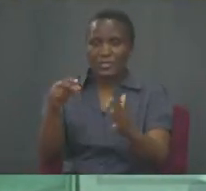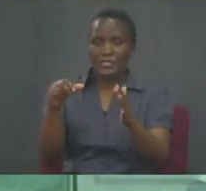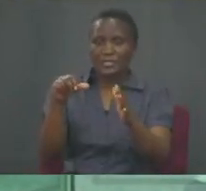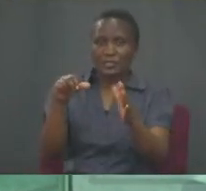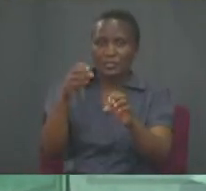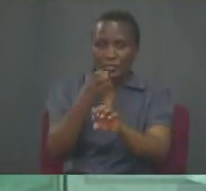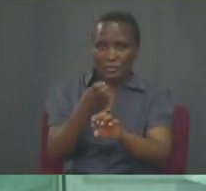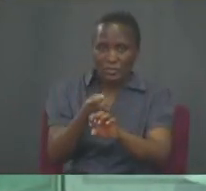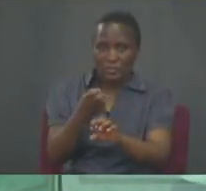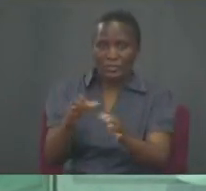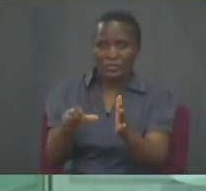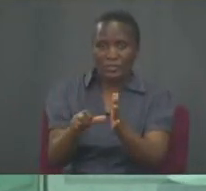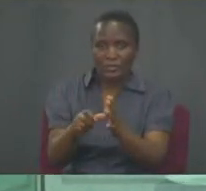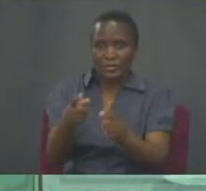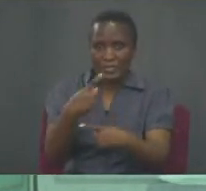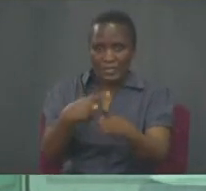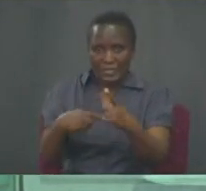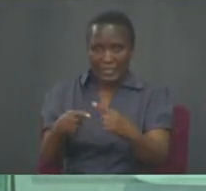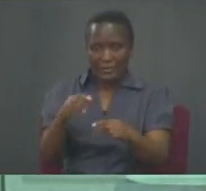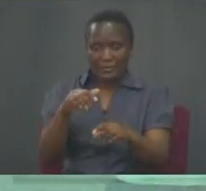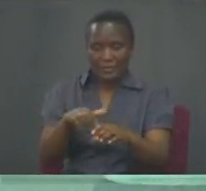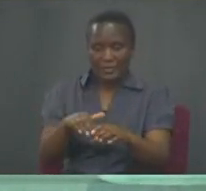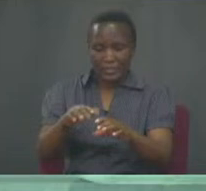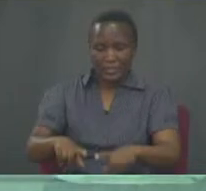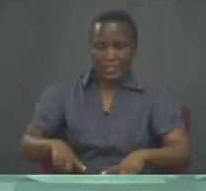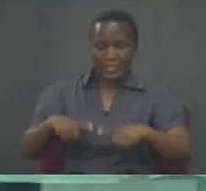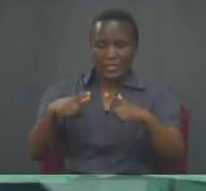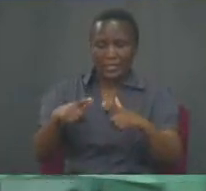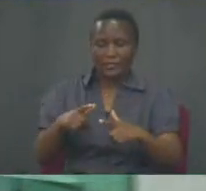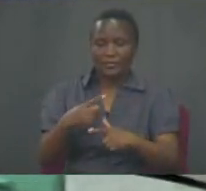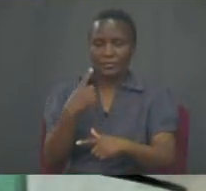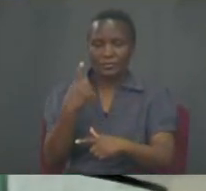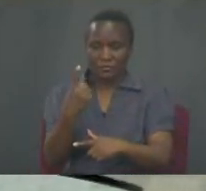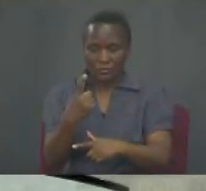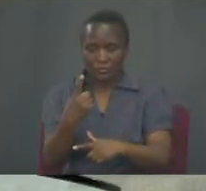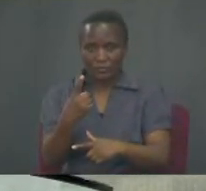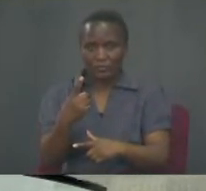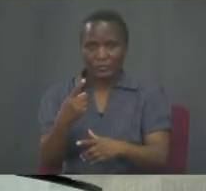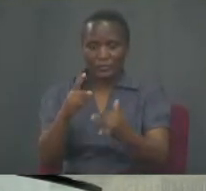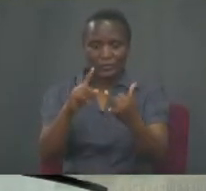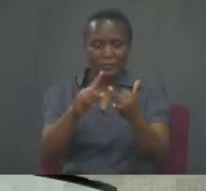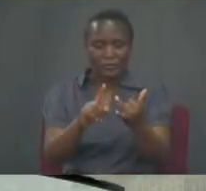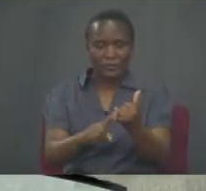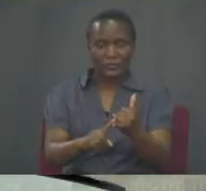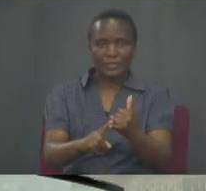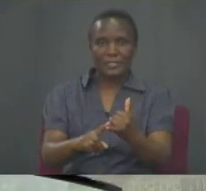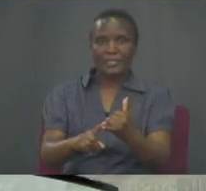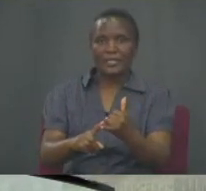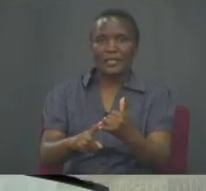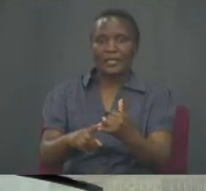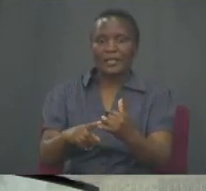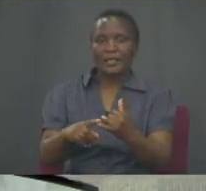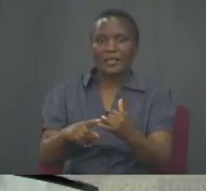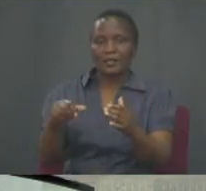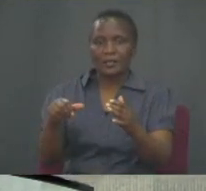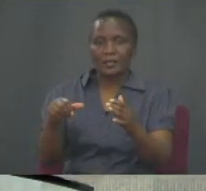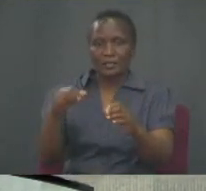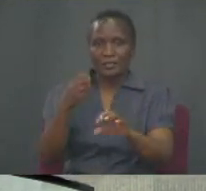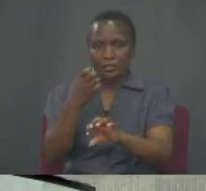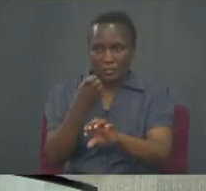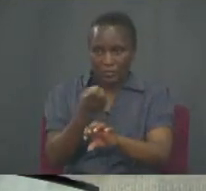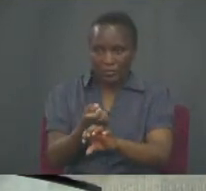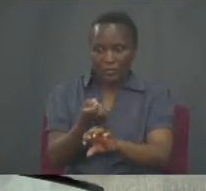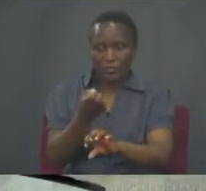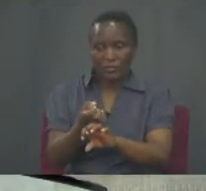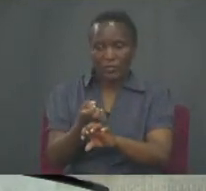the storm of purification. You have done nothing wrong, but God allows problems in your life to take you from